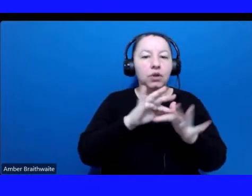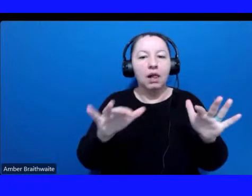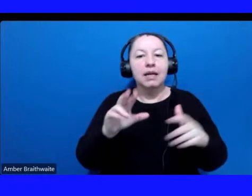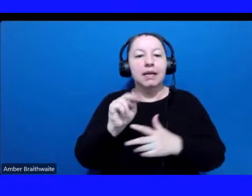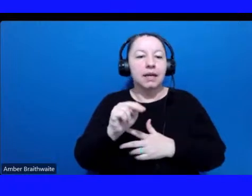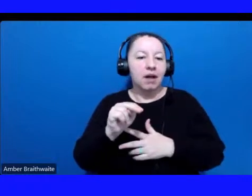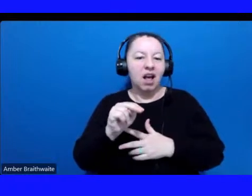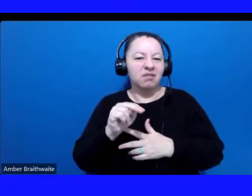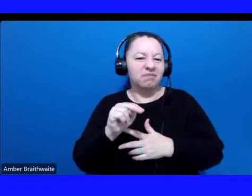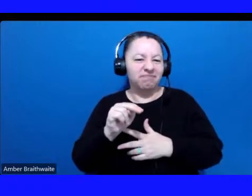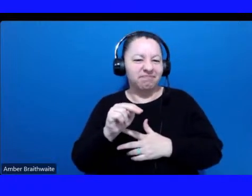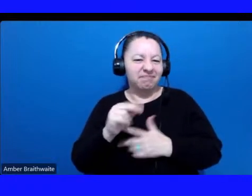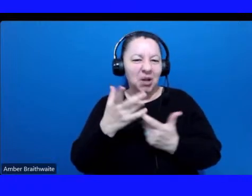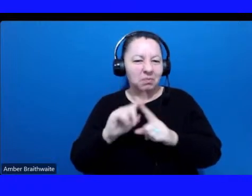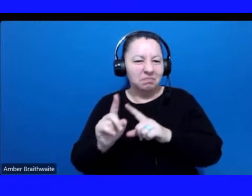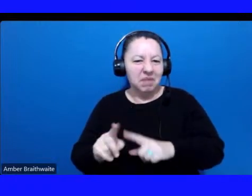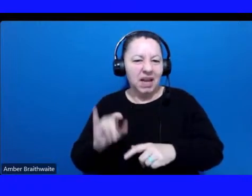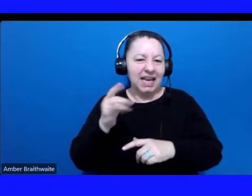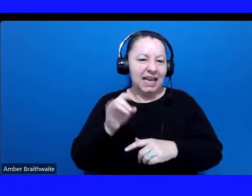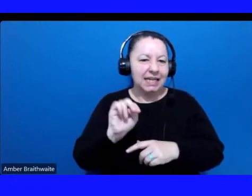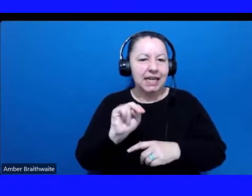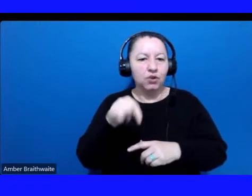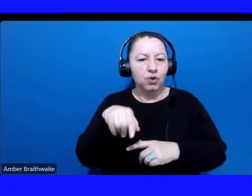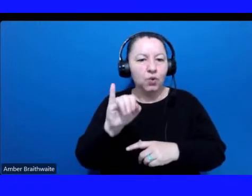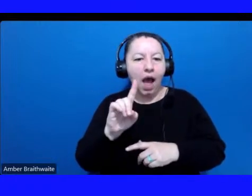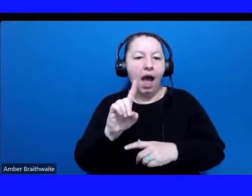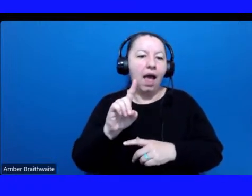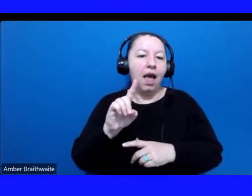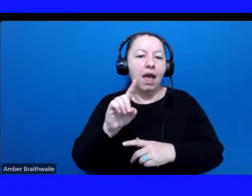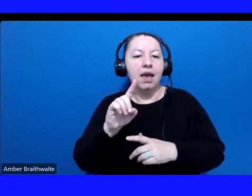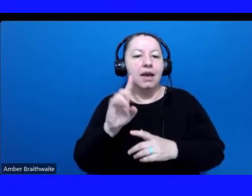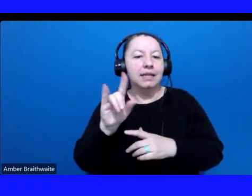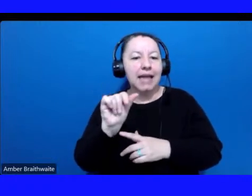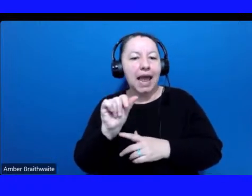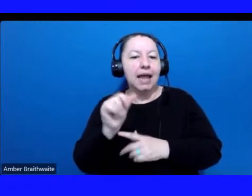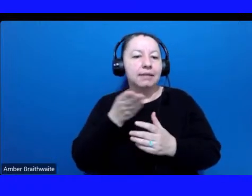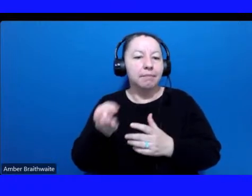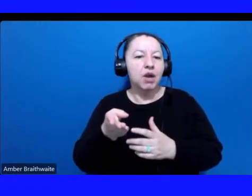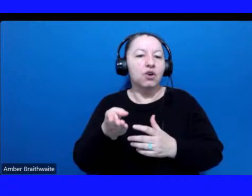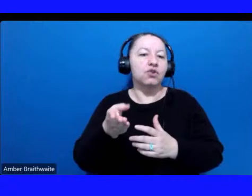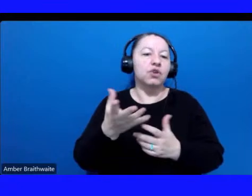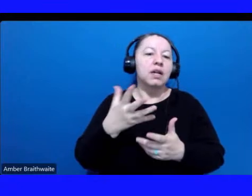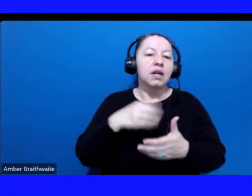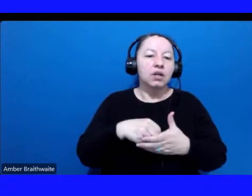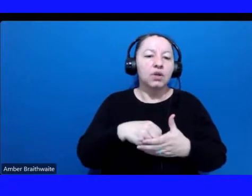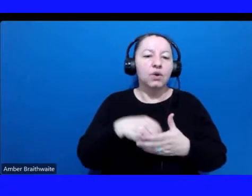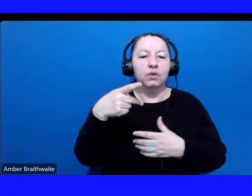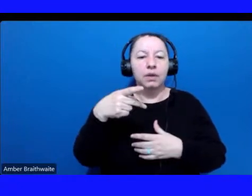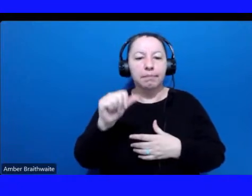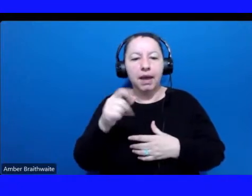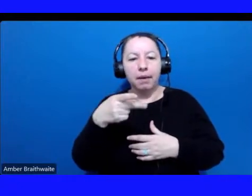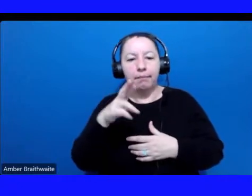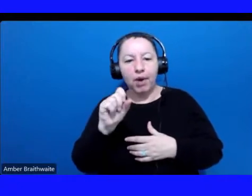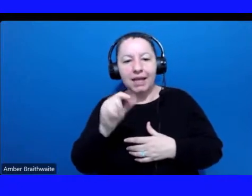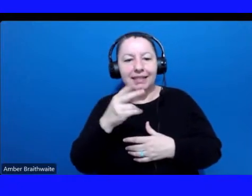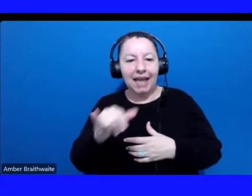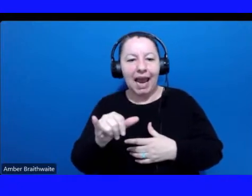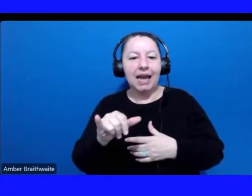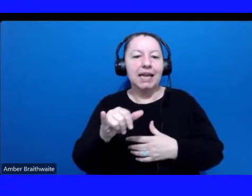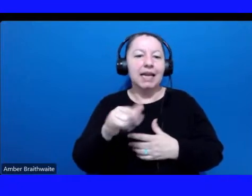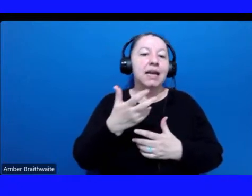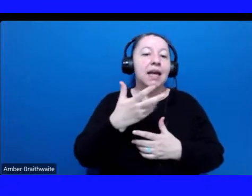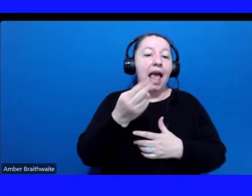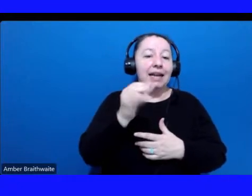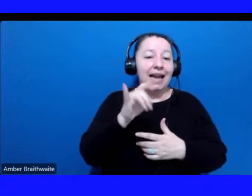sharing knowledge and experience. Last but not least, I would like to share that our system has launched nurse leader work groups, where we will have